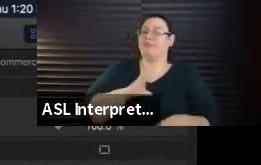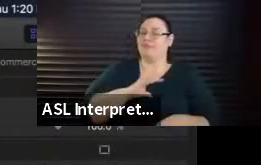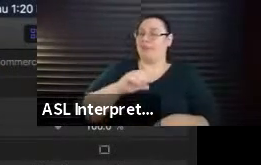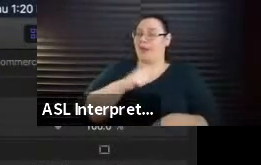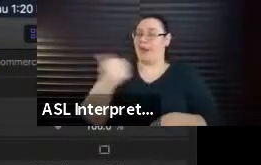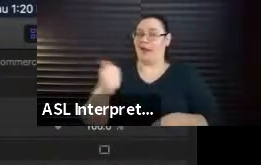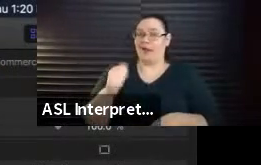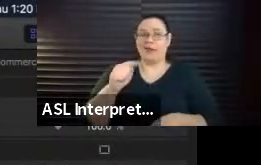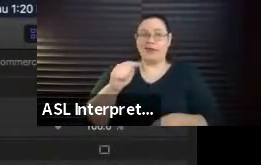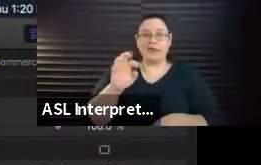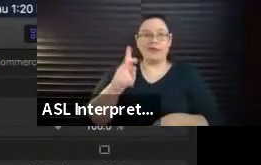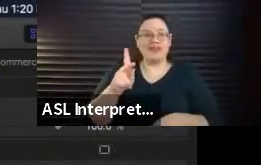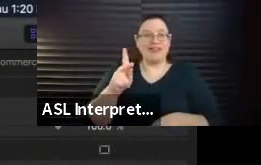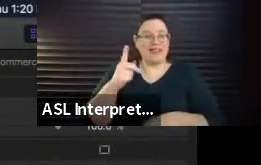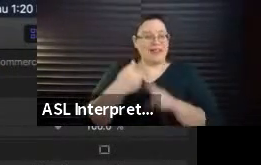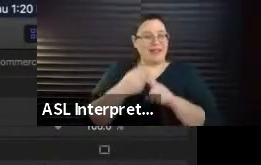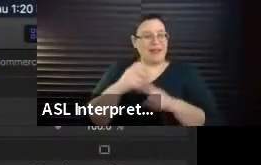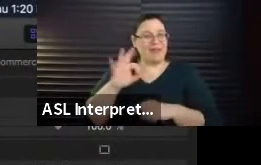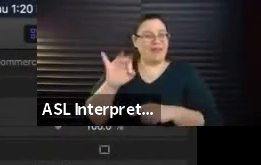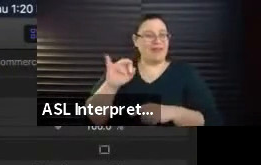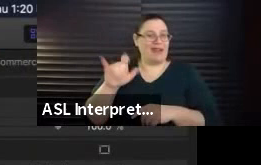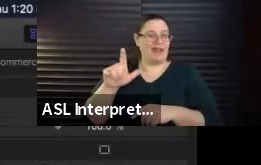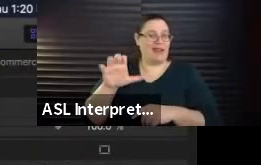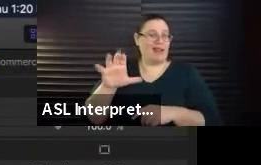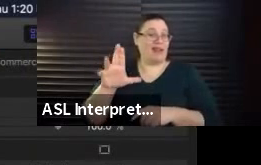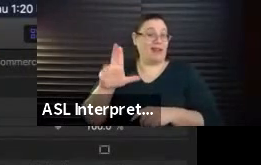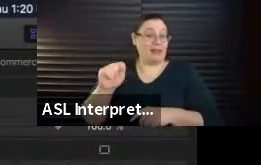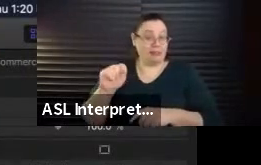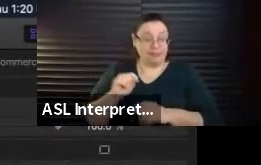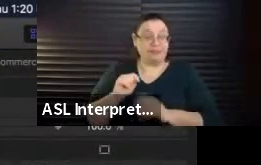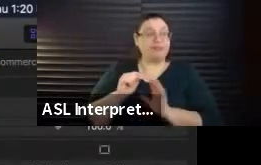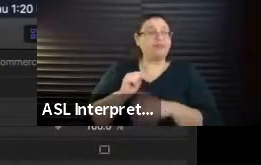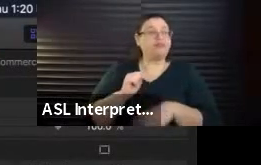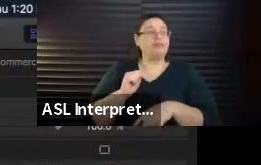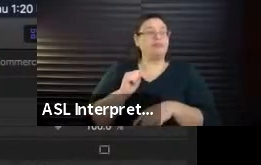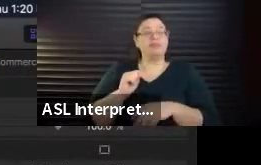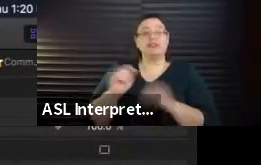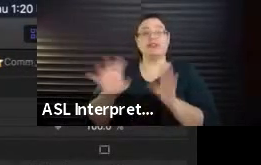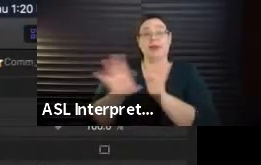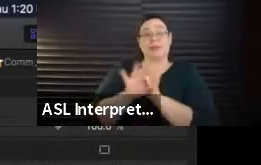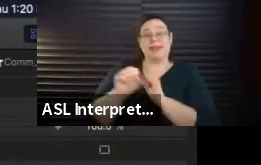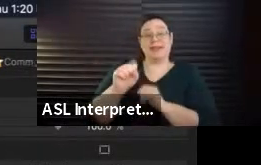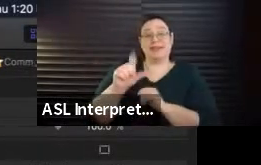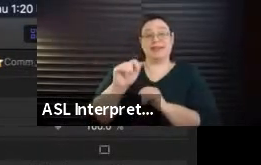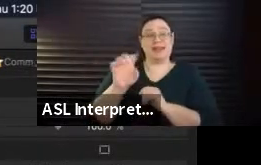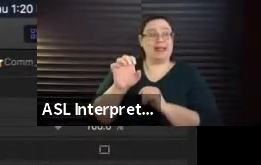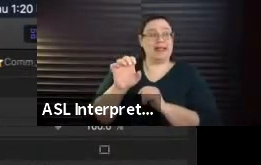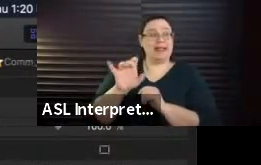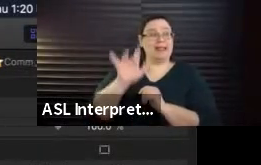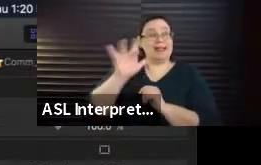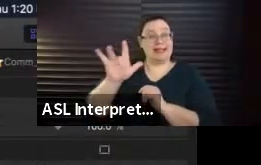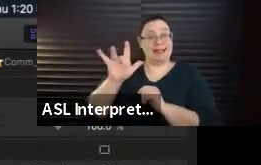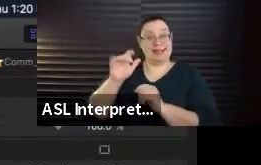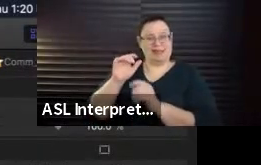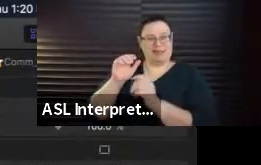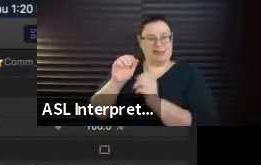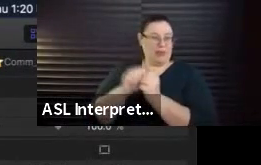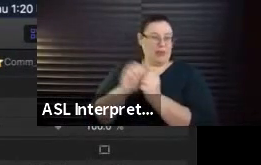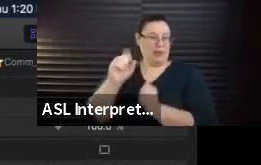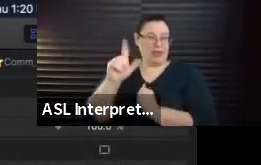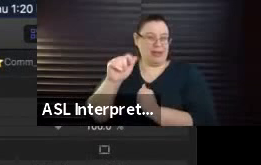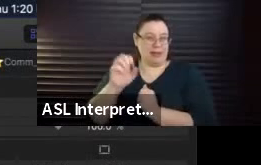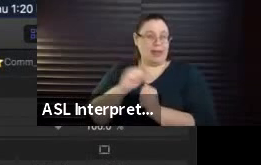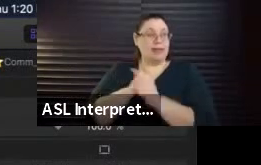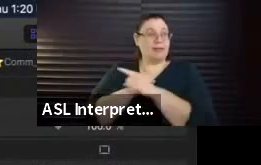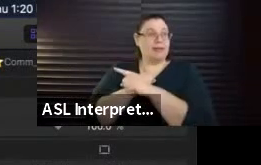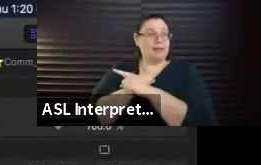Final Cut can do to help you with that. So I'm going to select my slate. I'm going to click the clip that has my slate in it. I'm going to go back